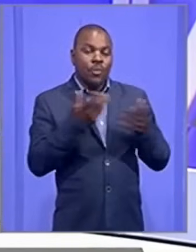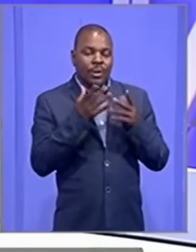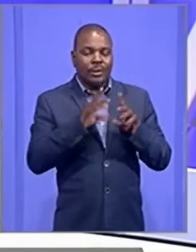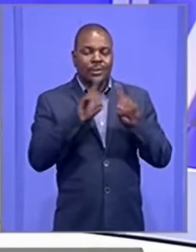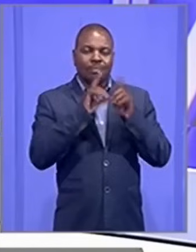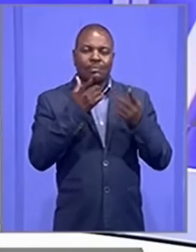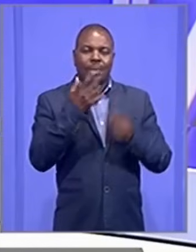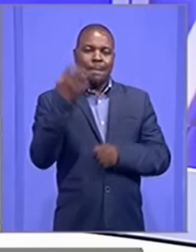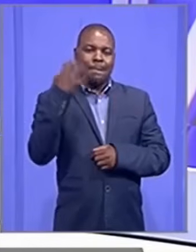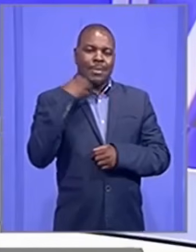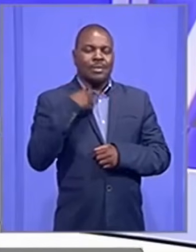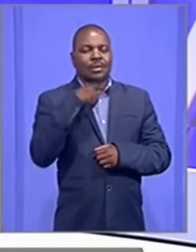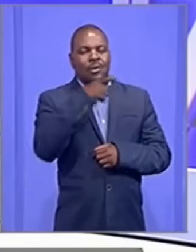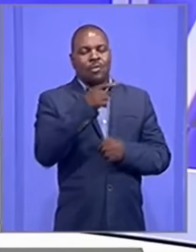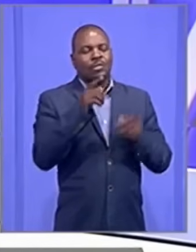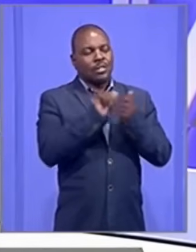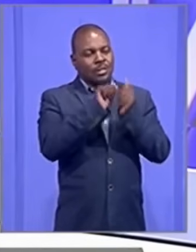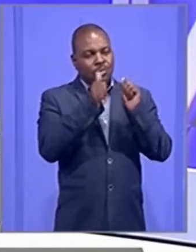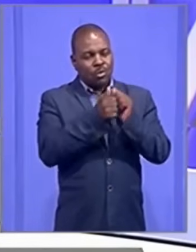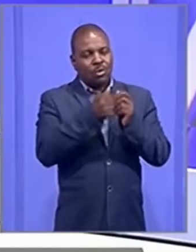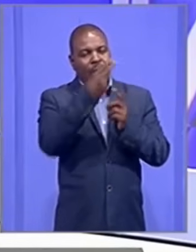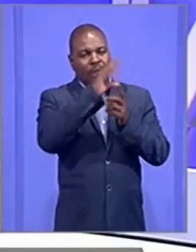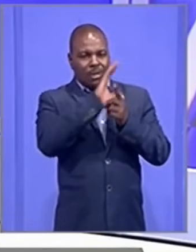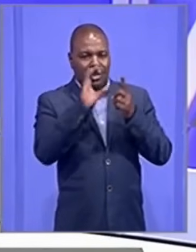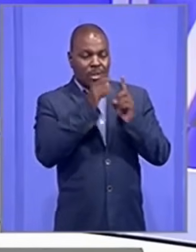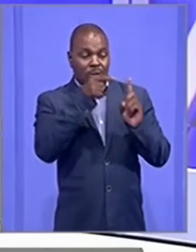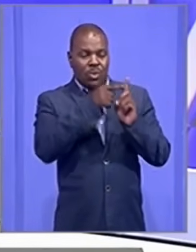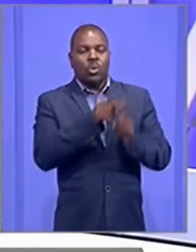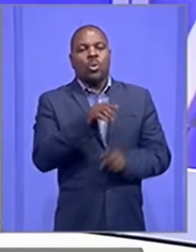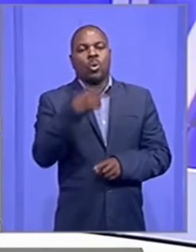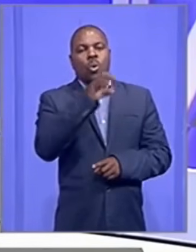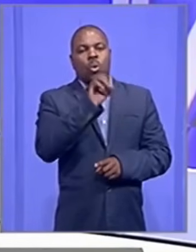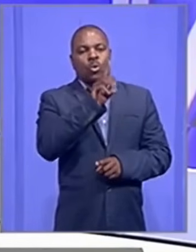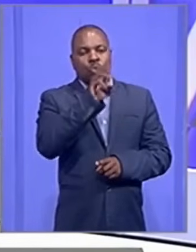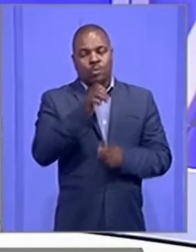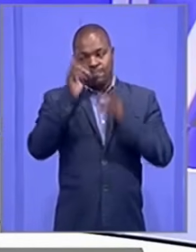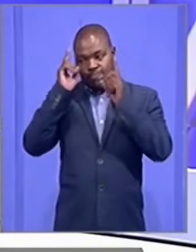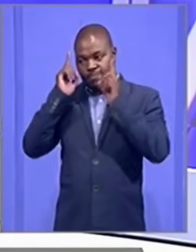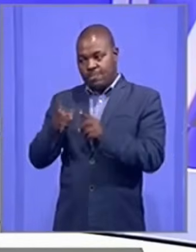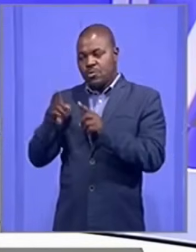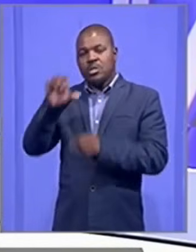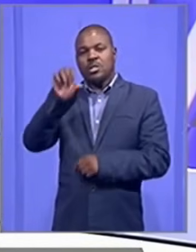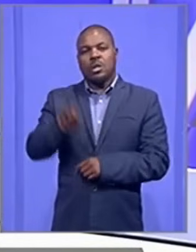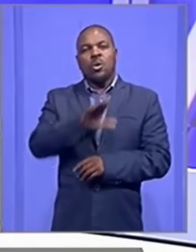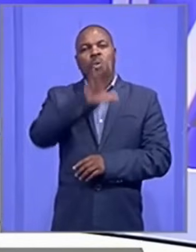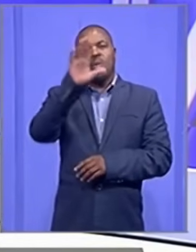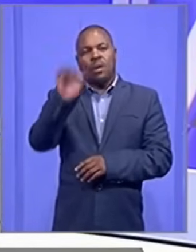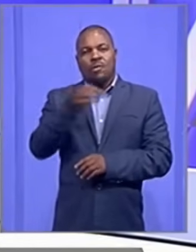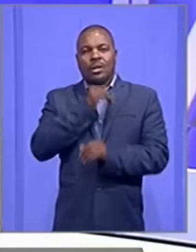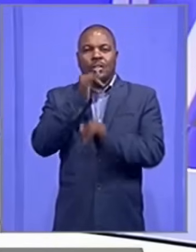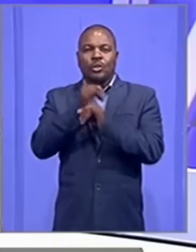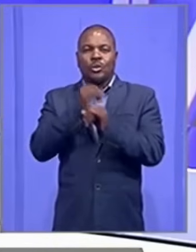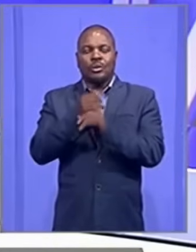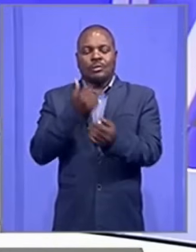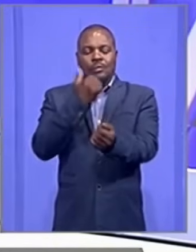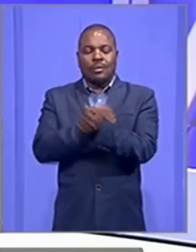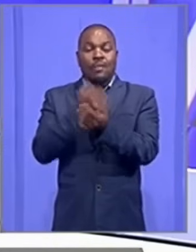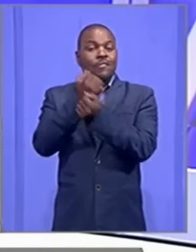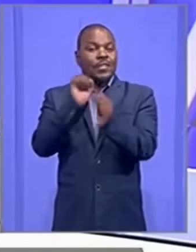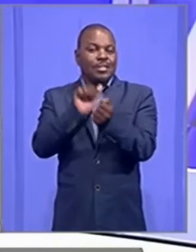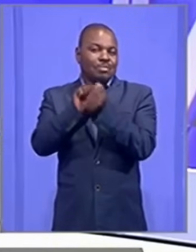ya dipapadi bokgabo le setso Zizi Kodwa a e filego ba South African Institute for Drug Free Sport. Se